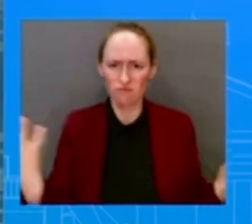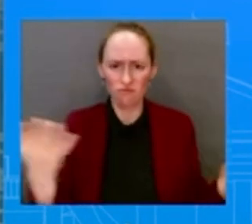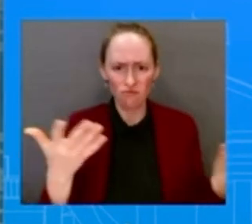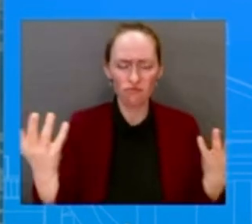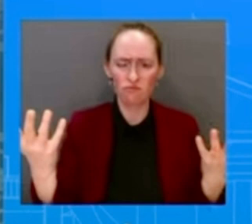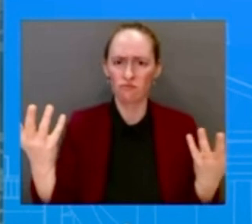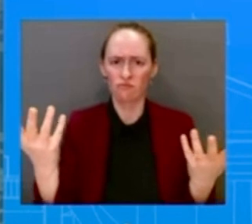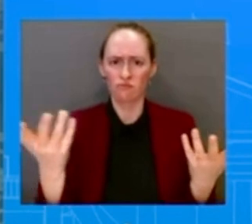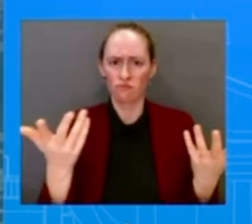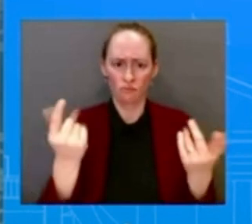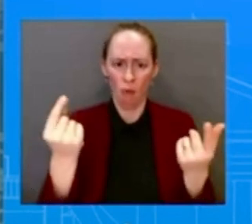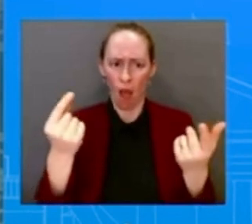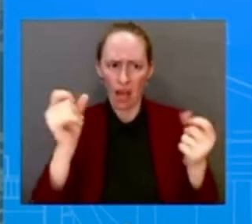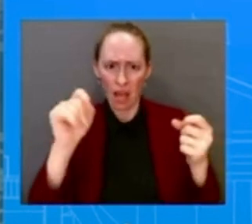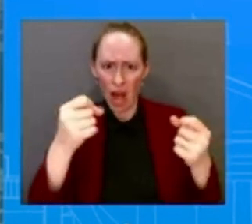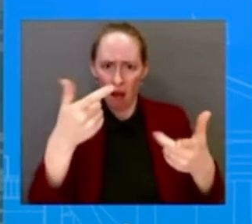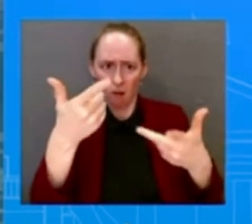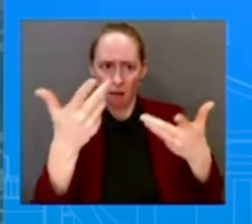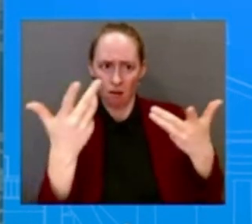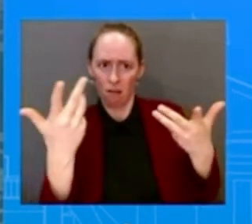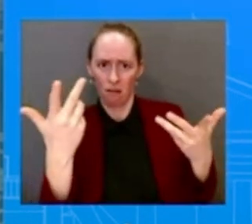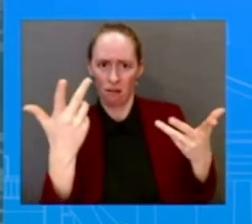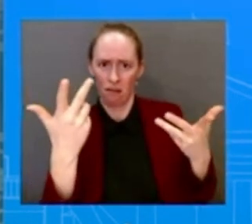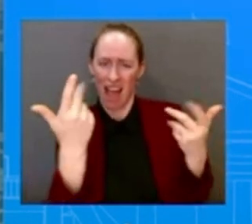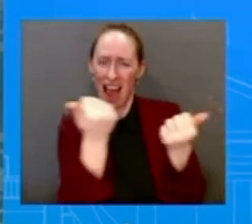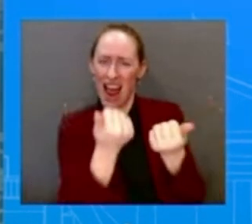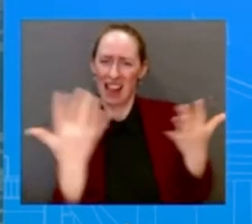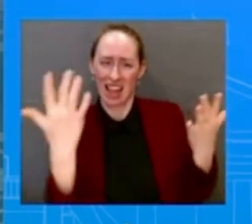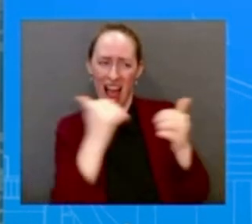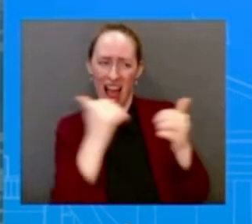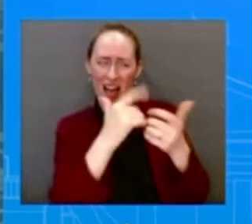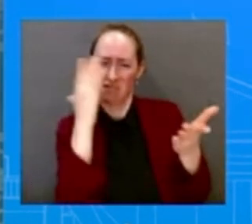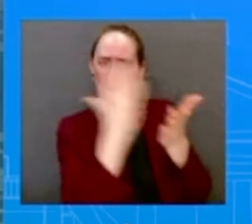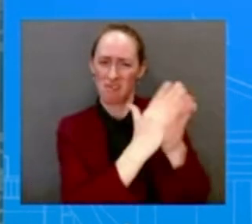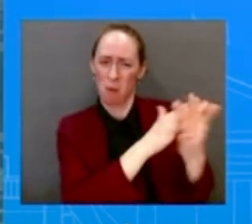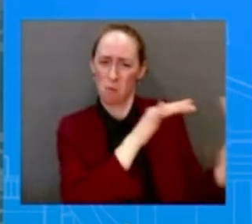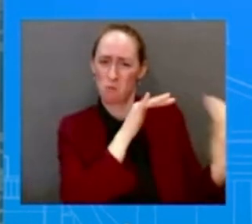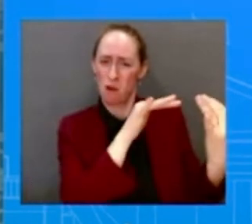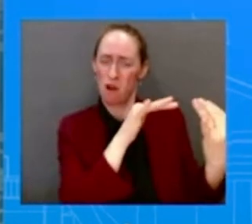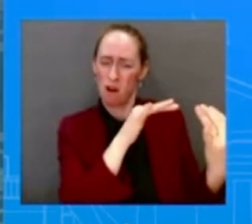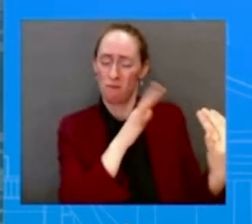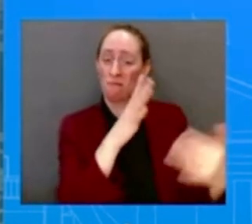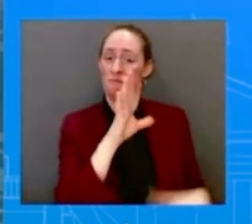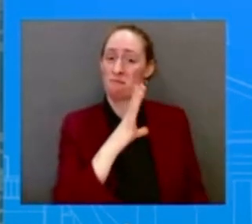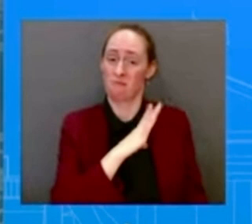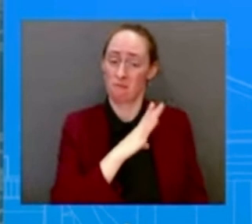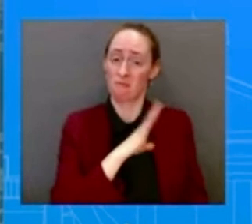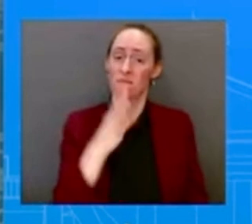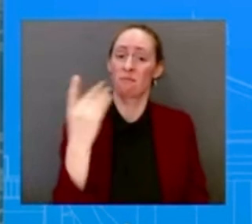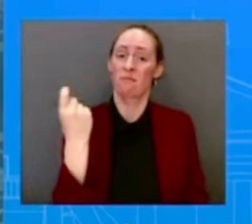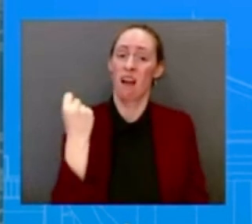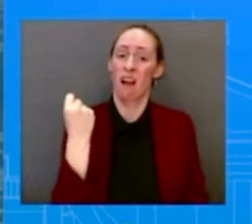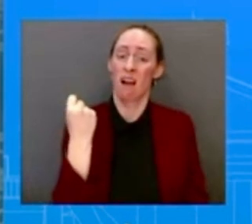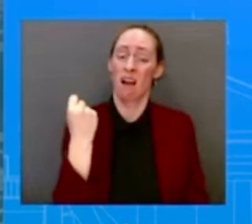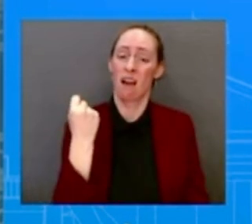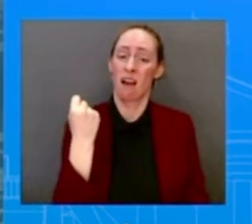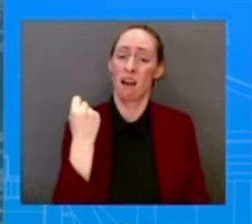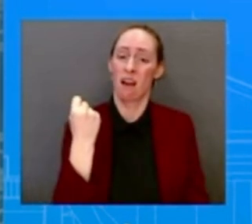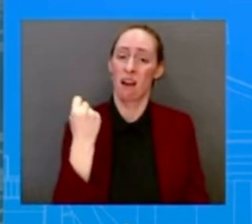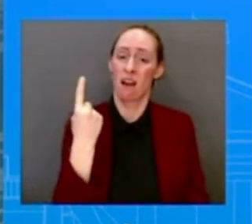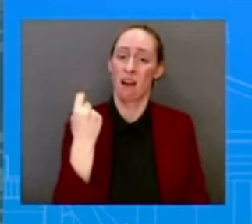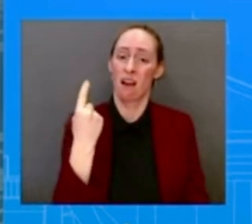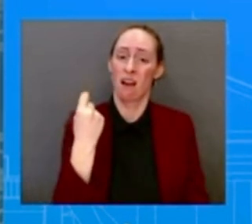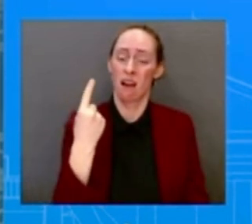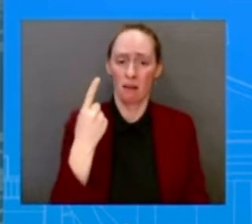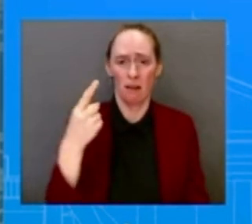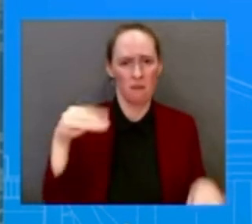that are in keeping with President Zelensky's objectives and his leadership, his